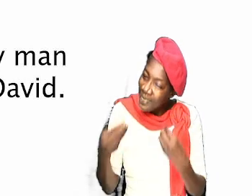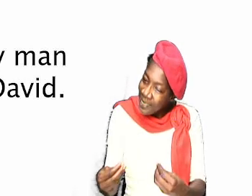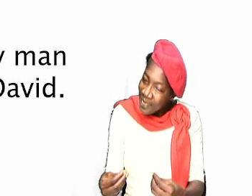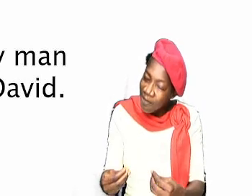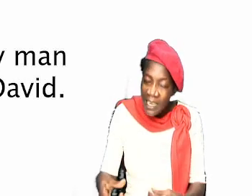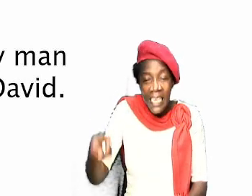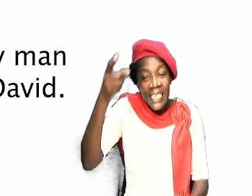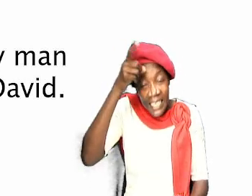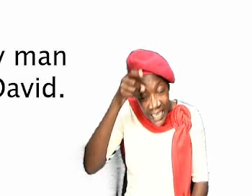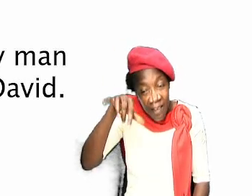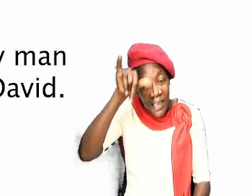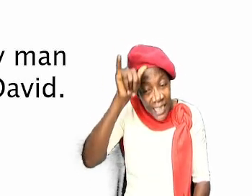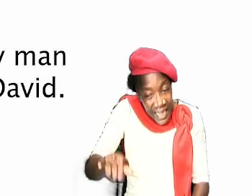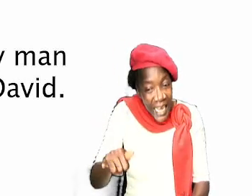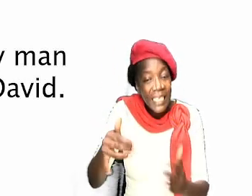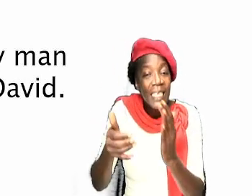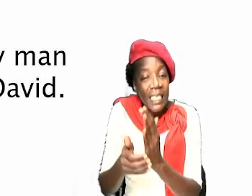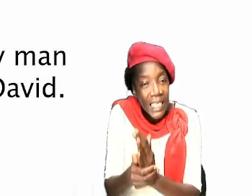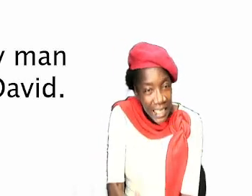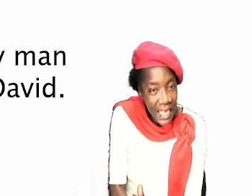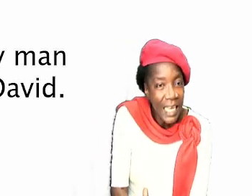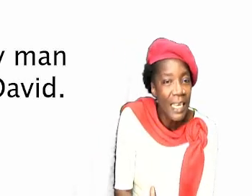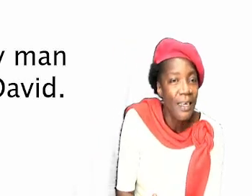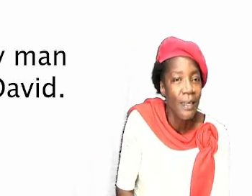skill so that